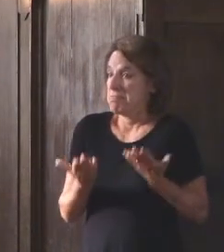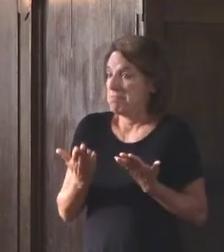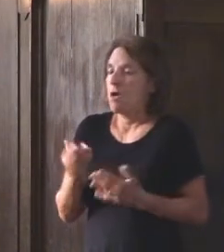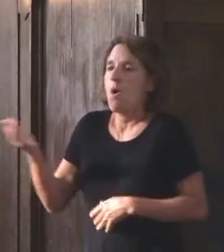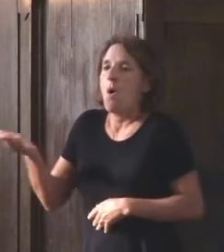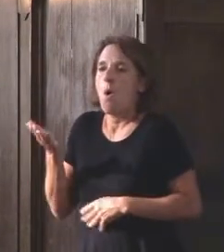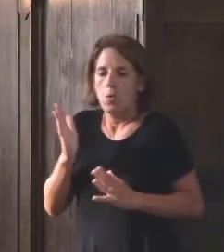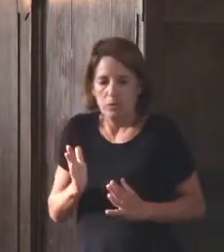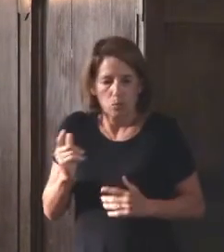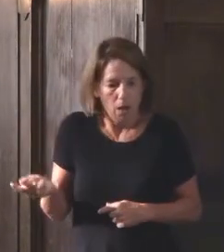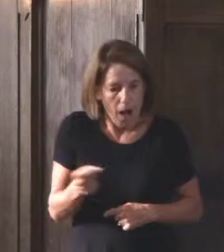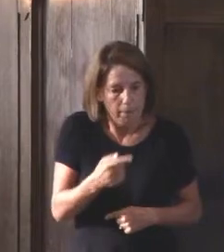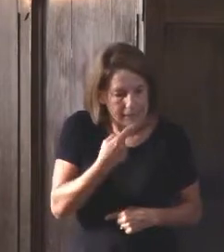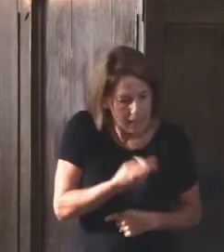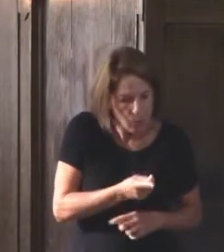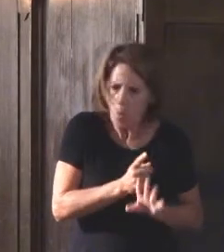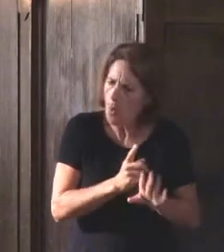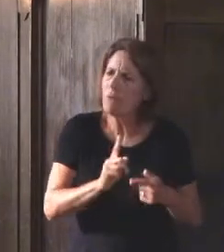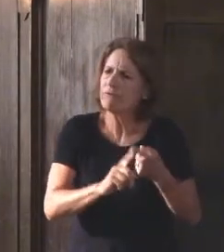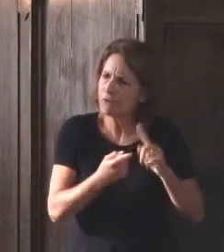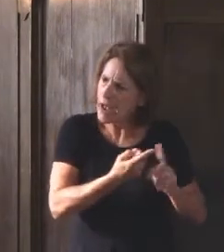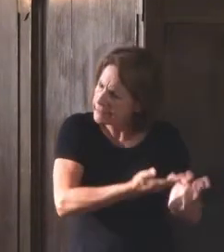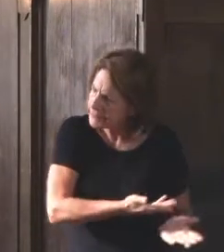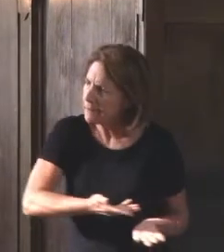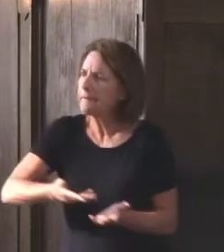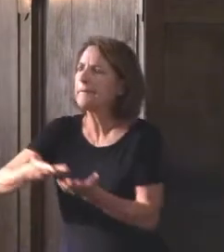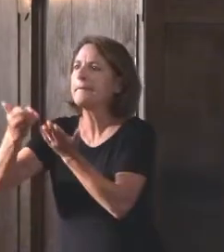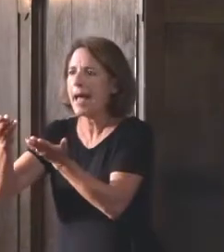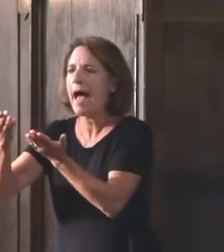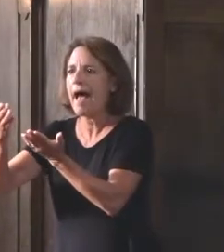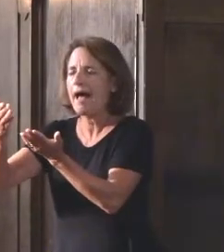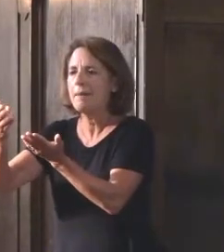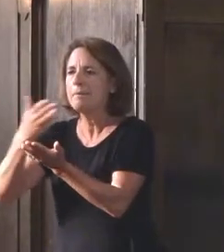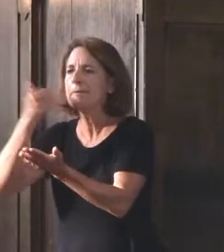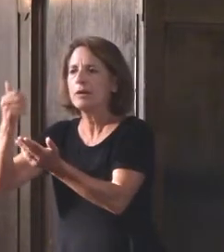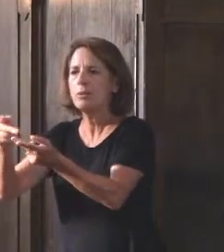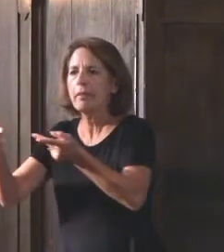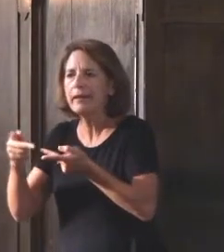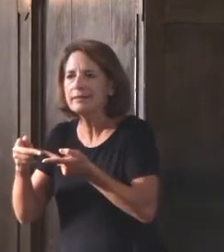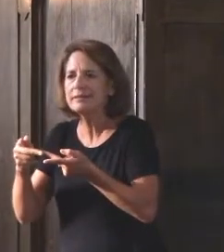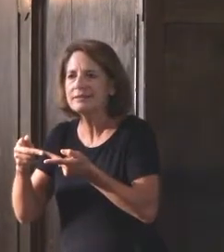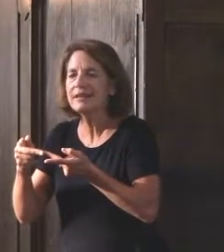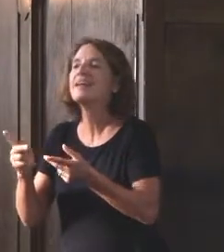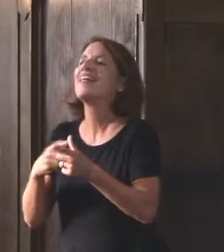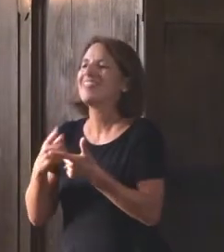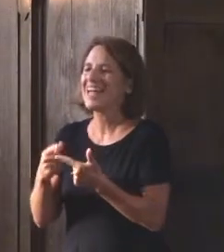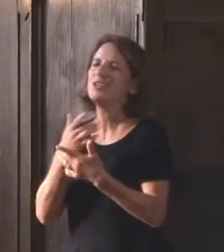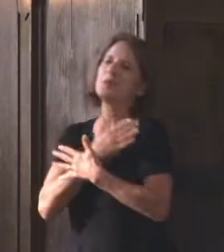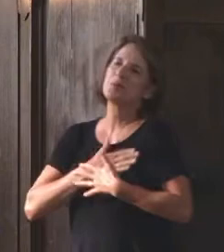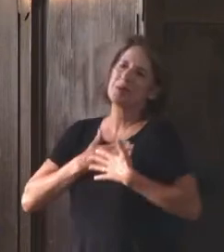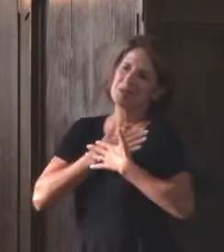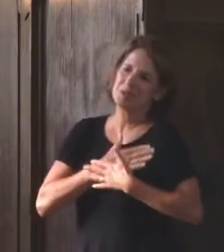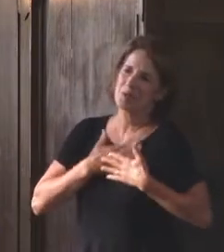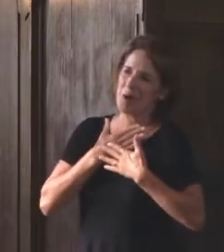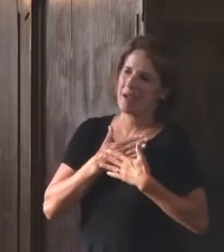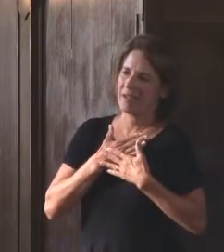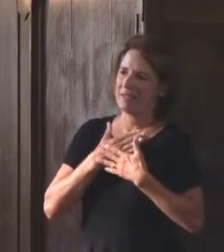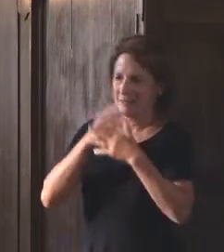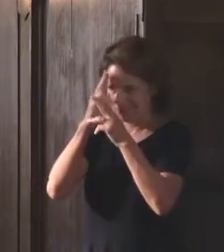to you and say, friend, come up higher. Then you will enjoy the esteem of your companions at the